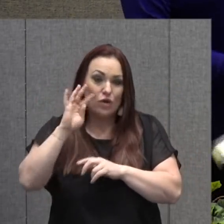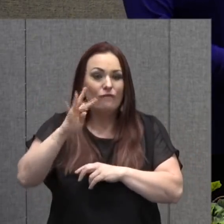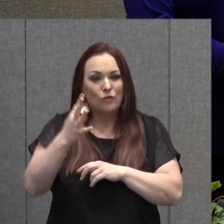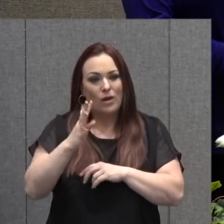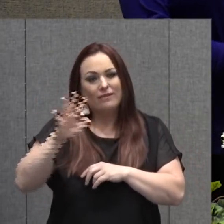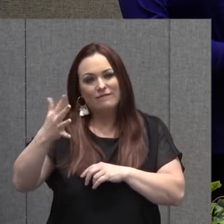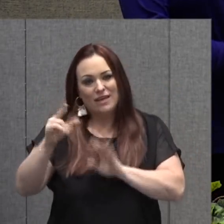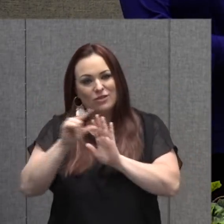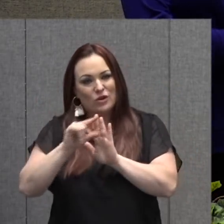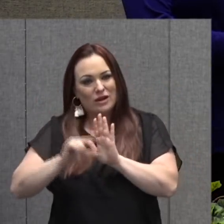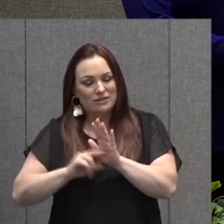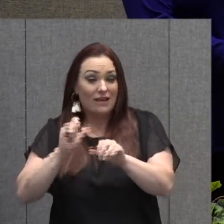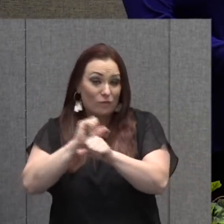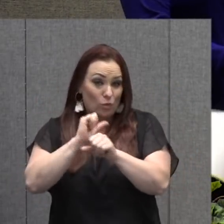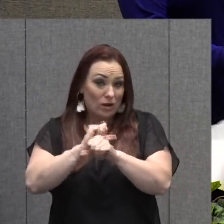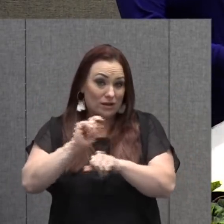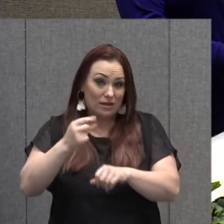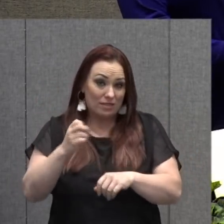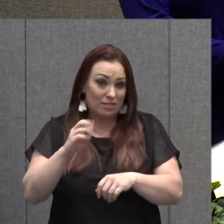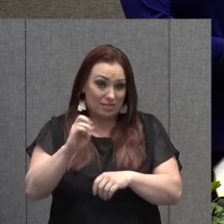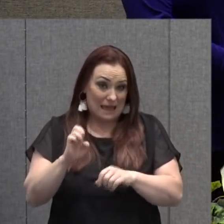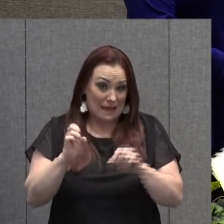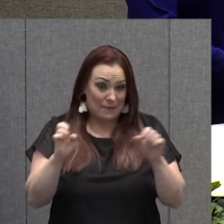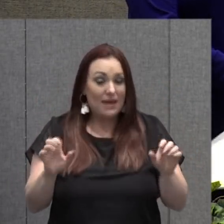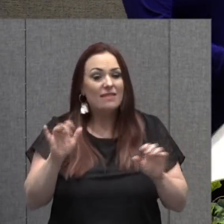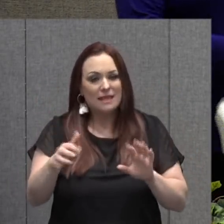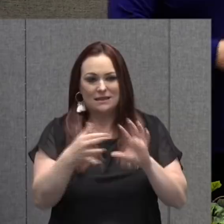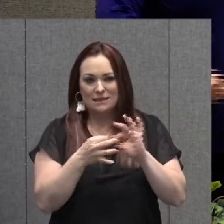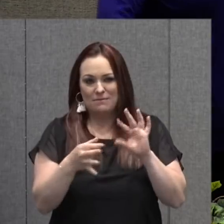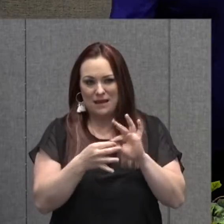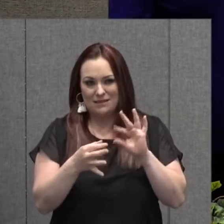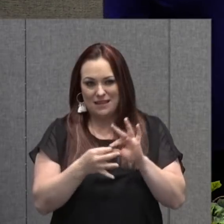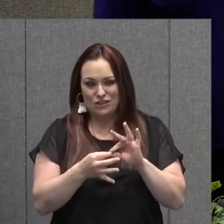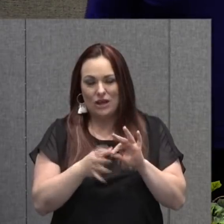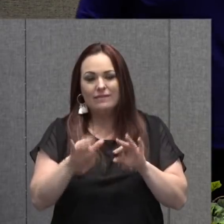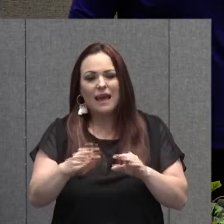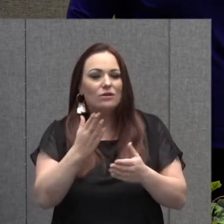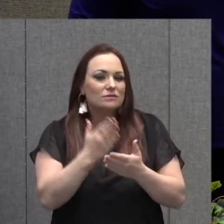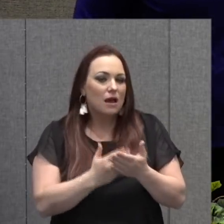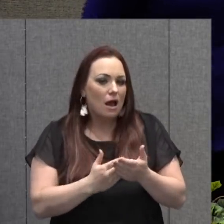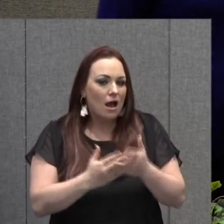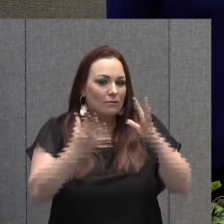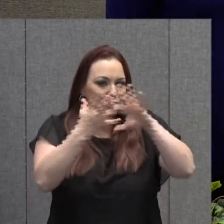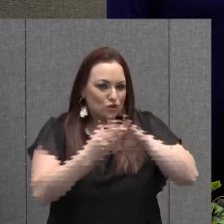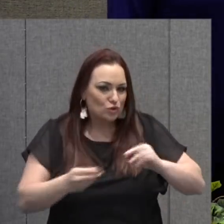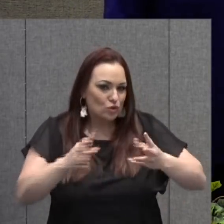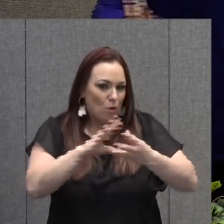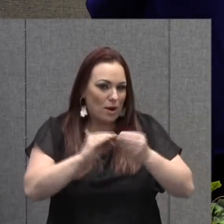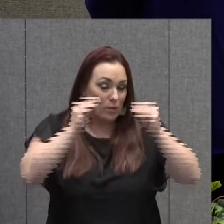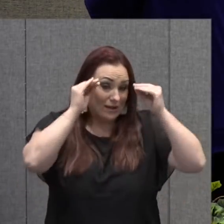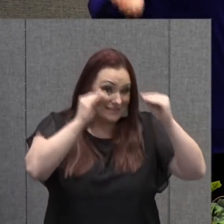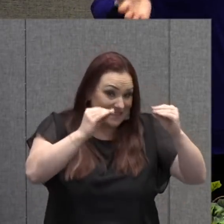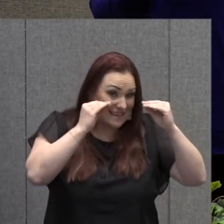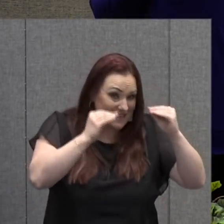fifth graders have worked on theme, and that's a message that usually a story will teach its readers or a character.